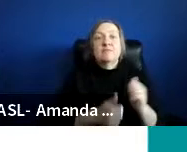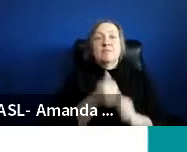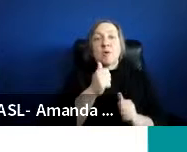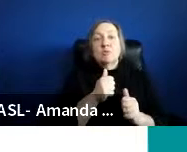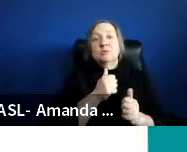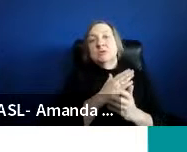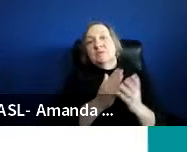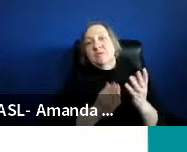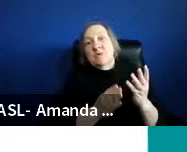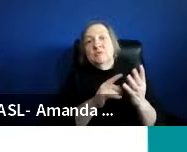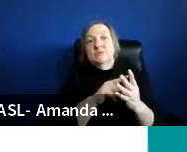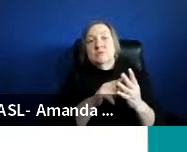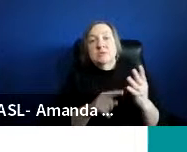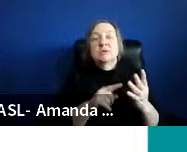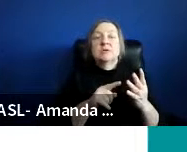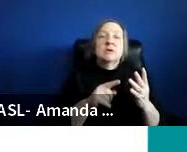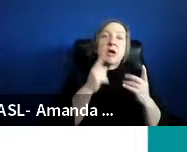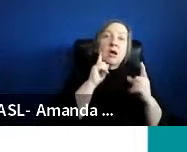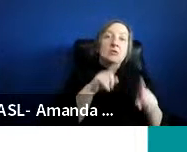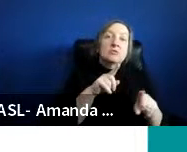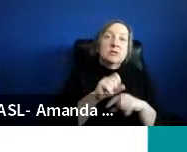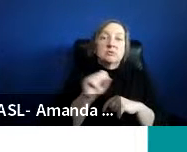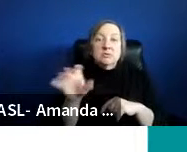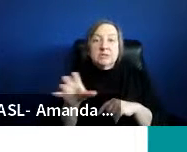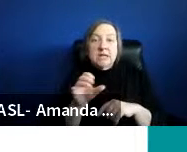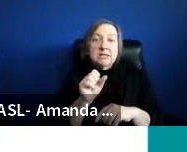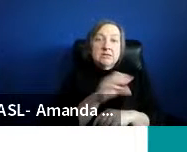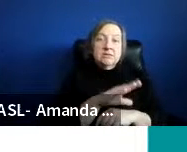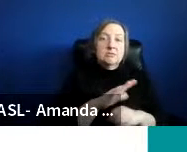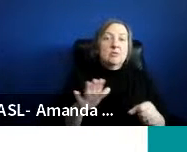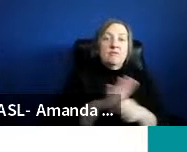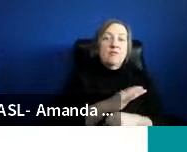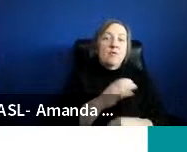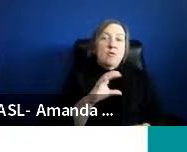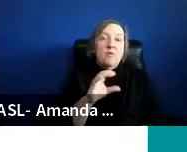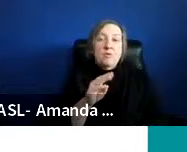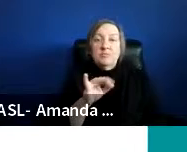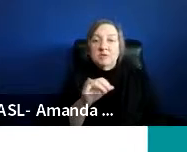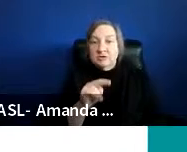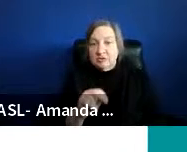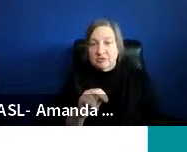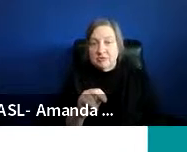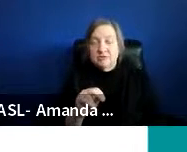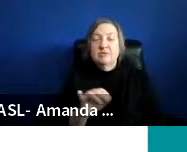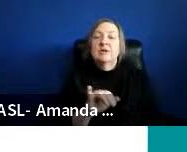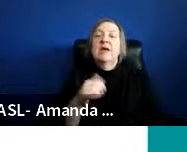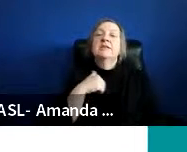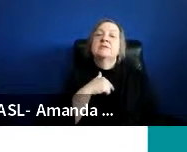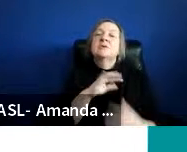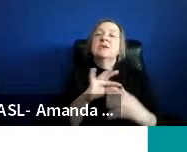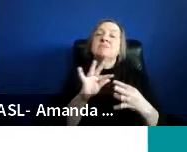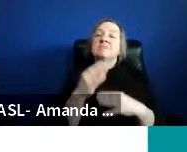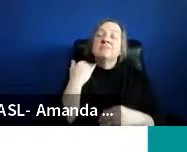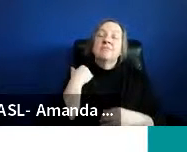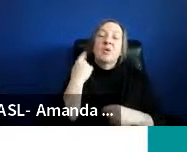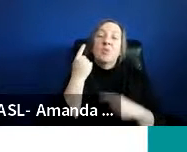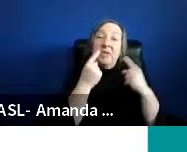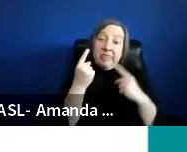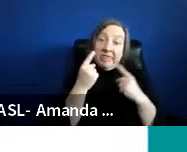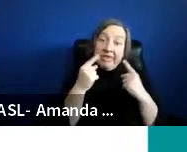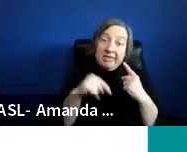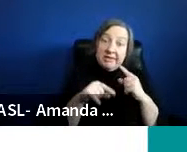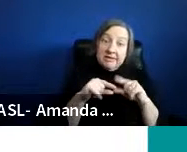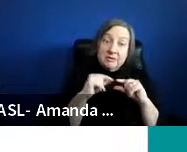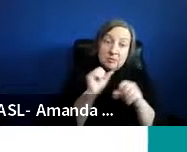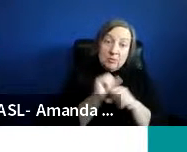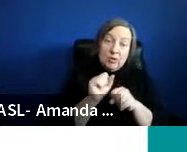members agreeing to send it to each one of their full commissions. You know, as we had previously said, we think this work, you